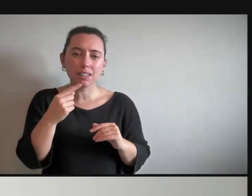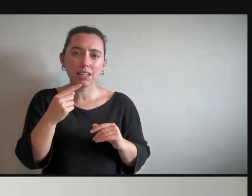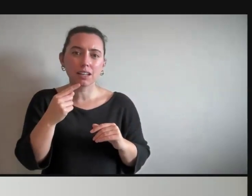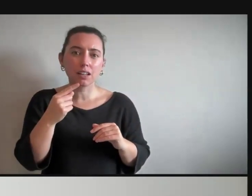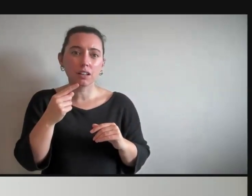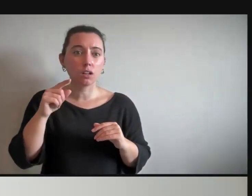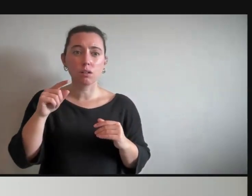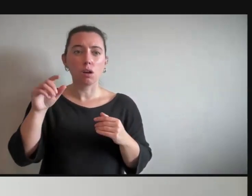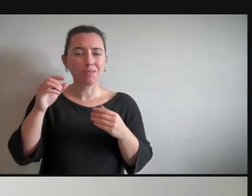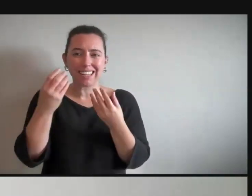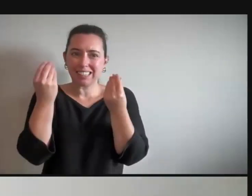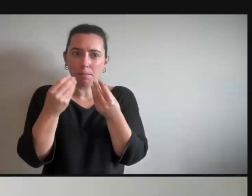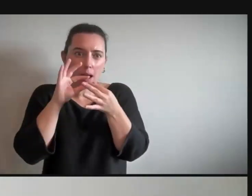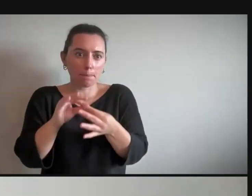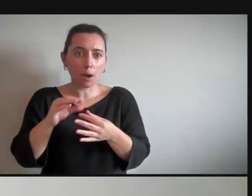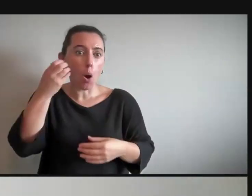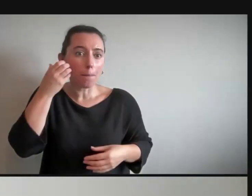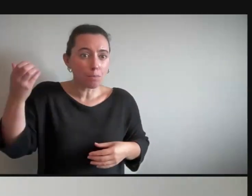code of the app.